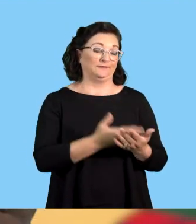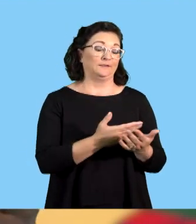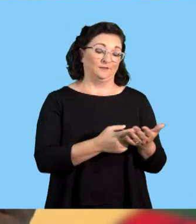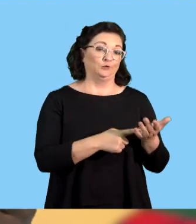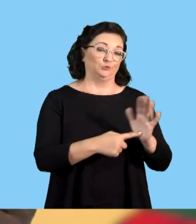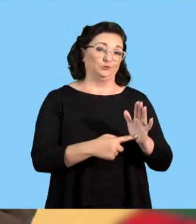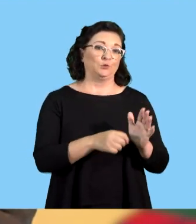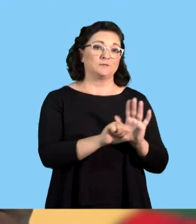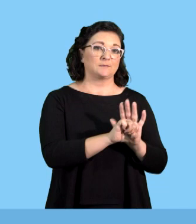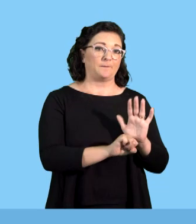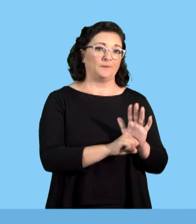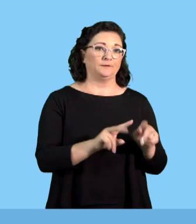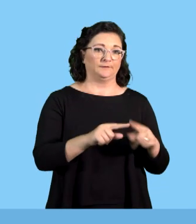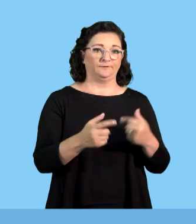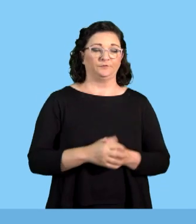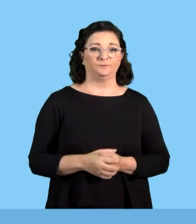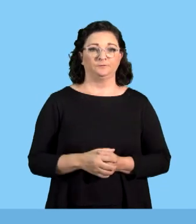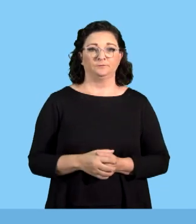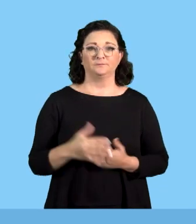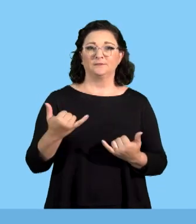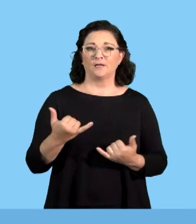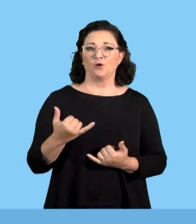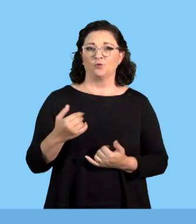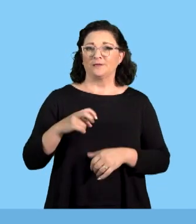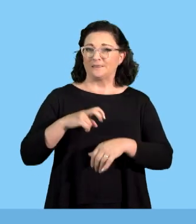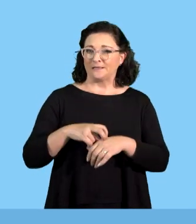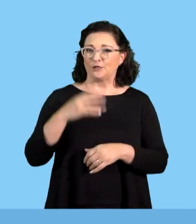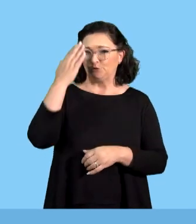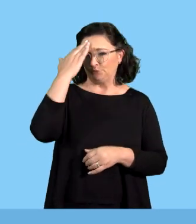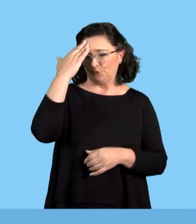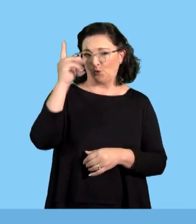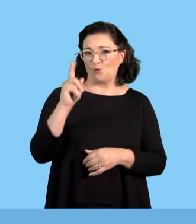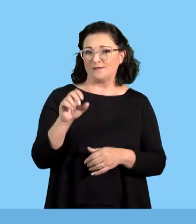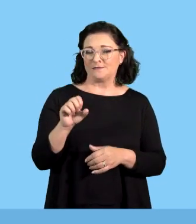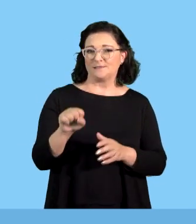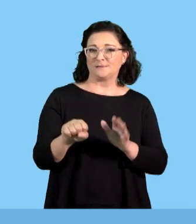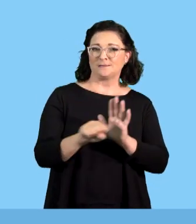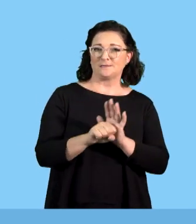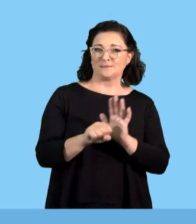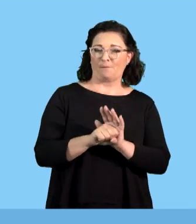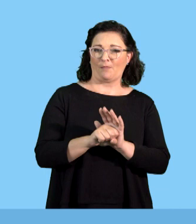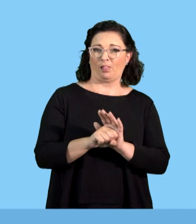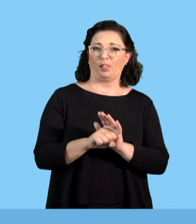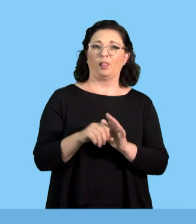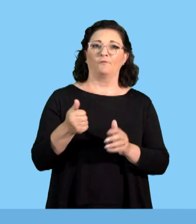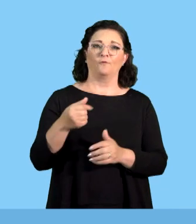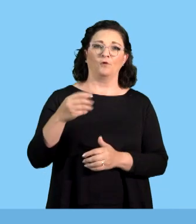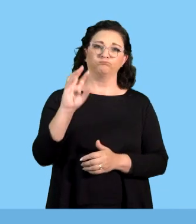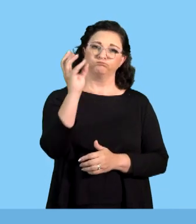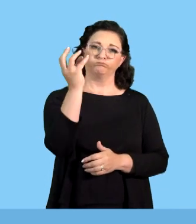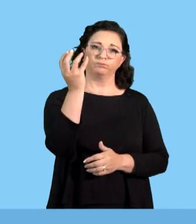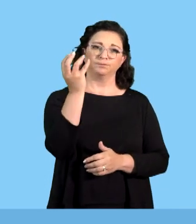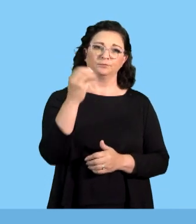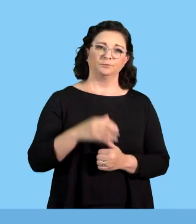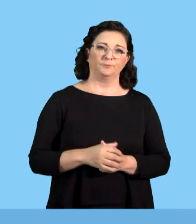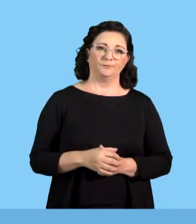a resistor. And then the next one is a light bulb. We need to know the symbol for a light bulb, be able to draw it. Remember, a